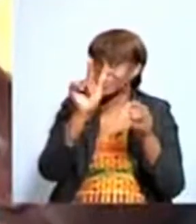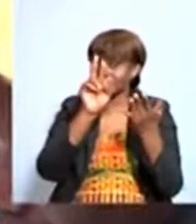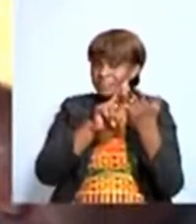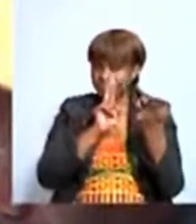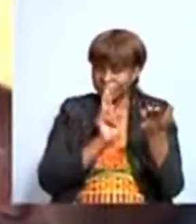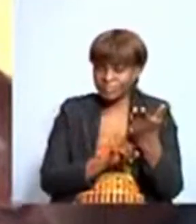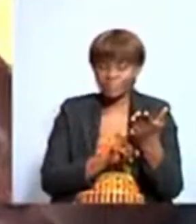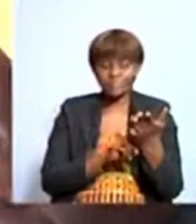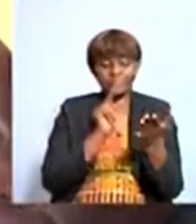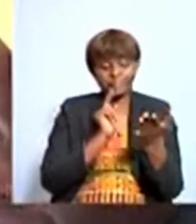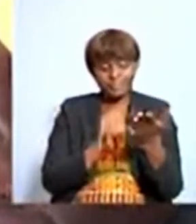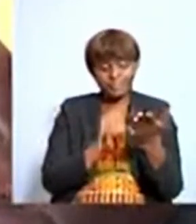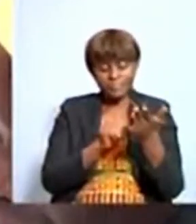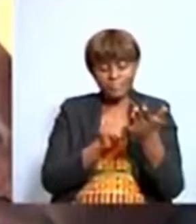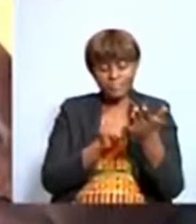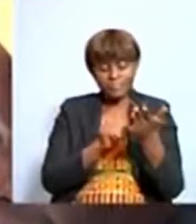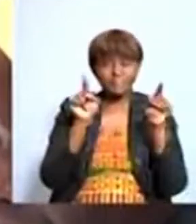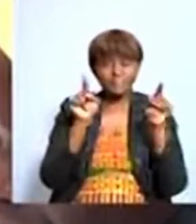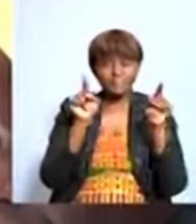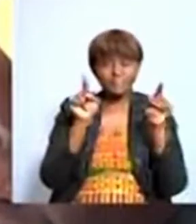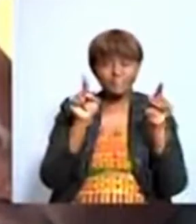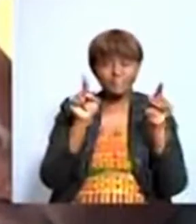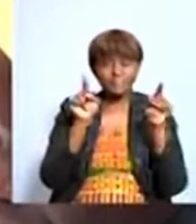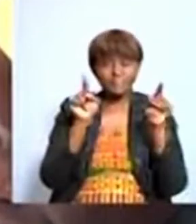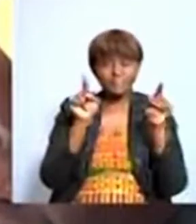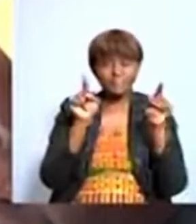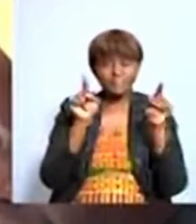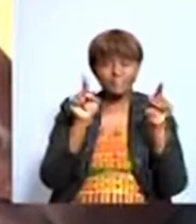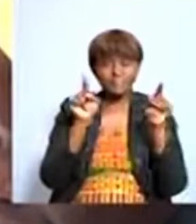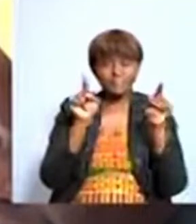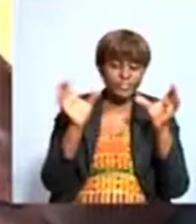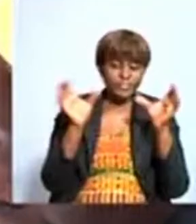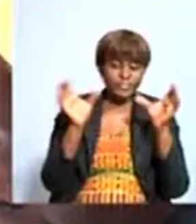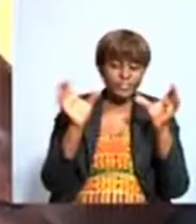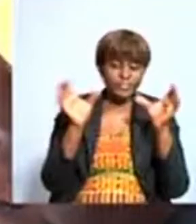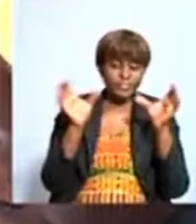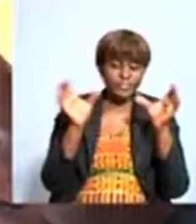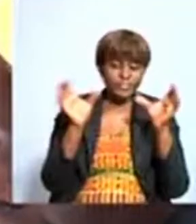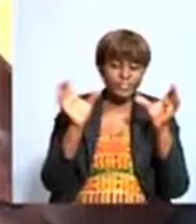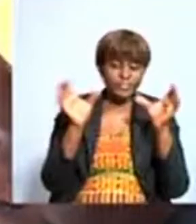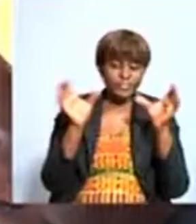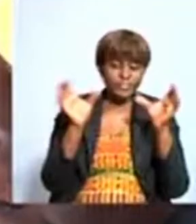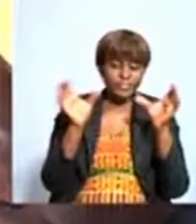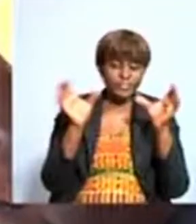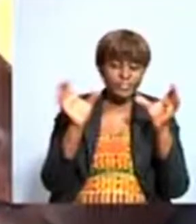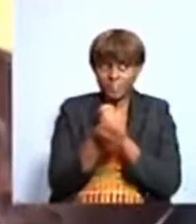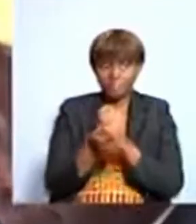reported to the House as having passed through the committee with amendments.